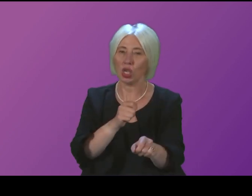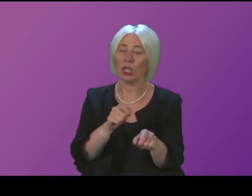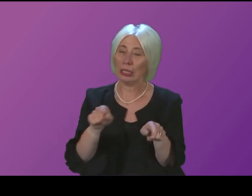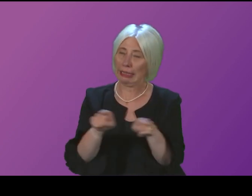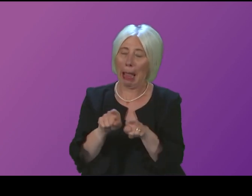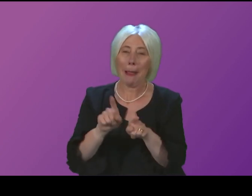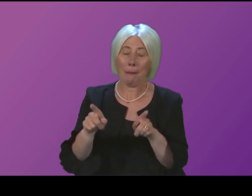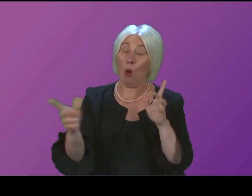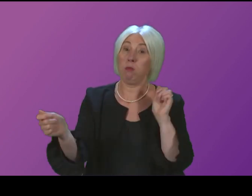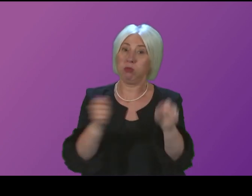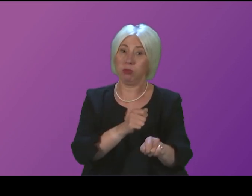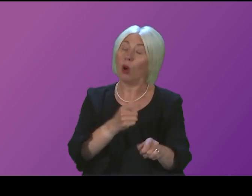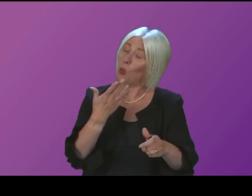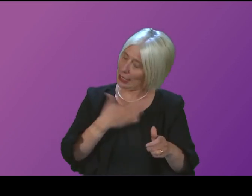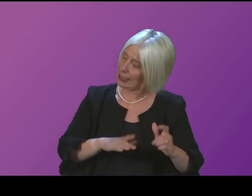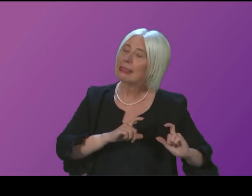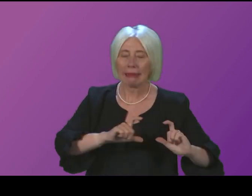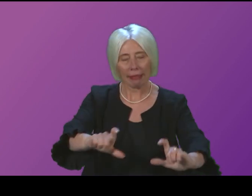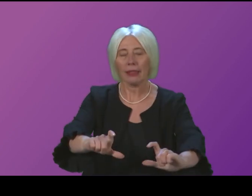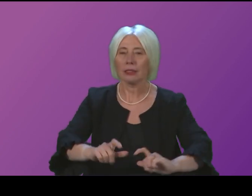more. It is still needed.